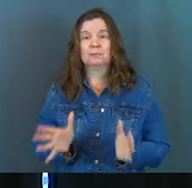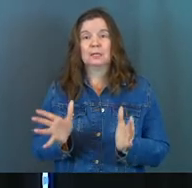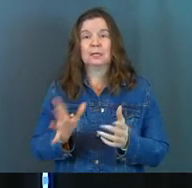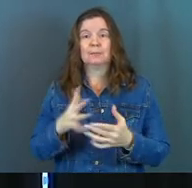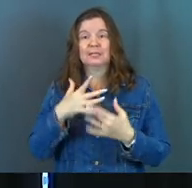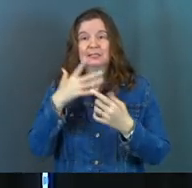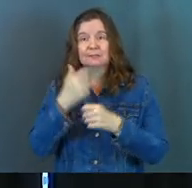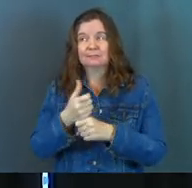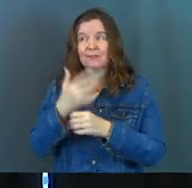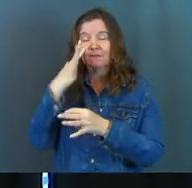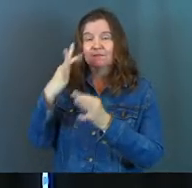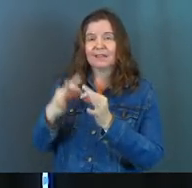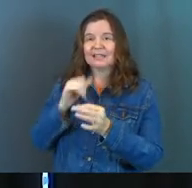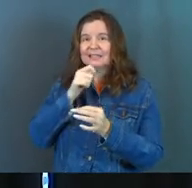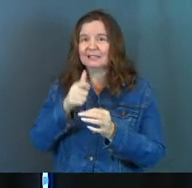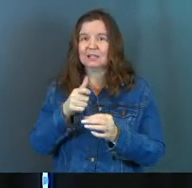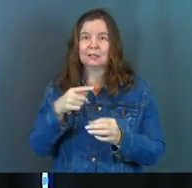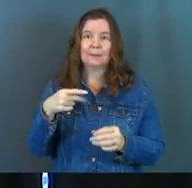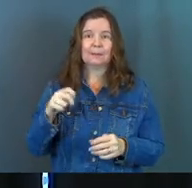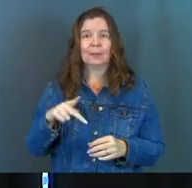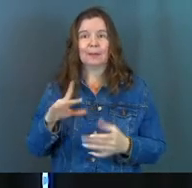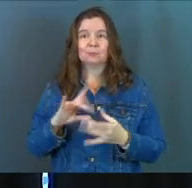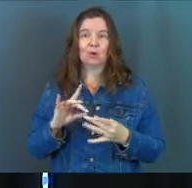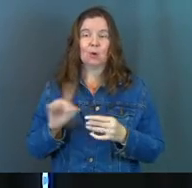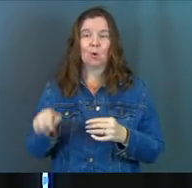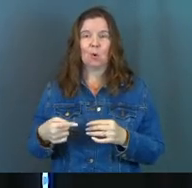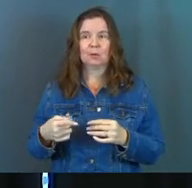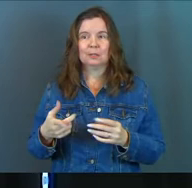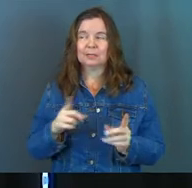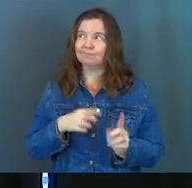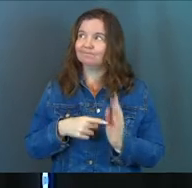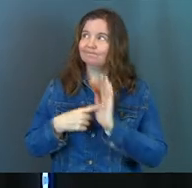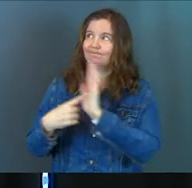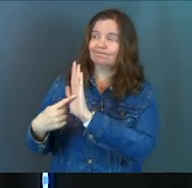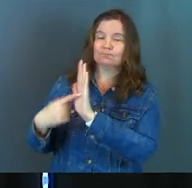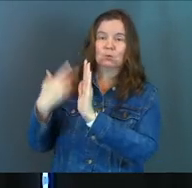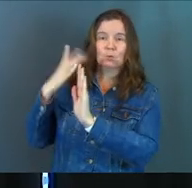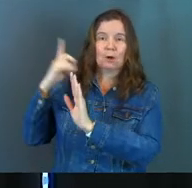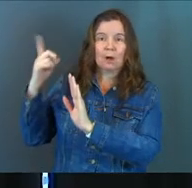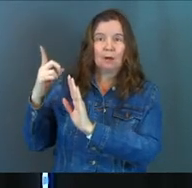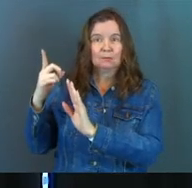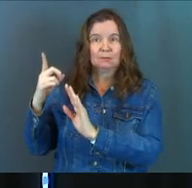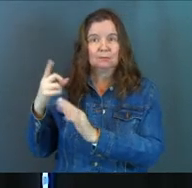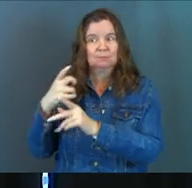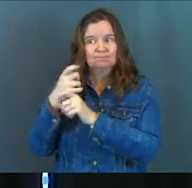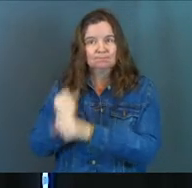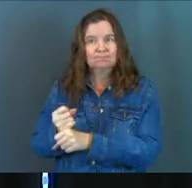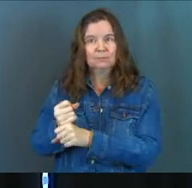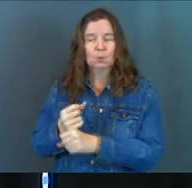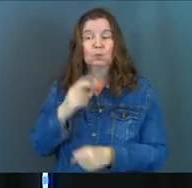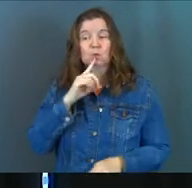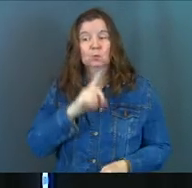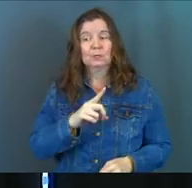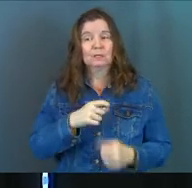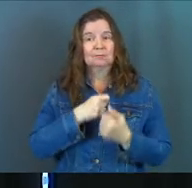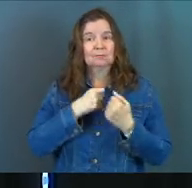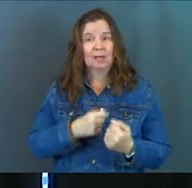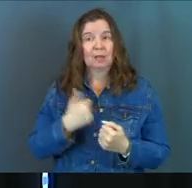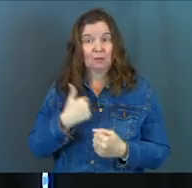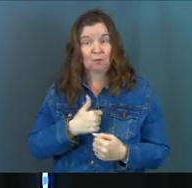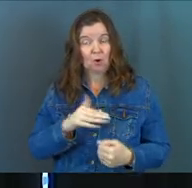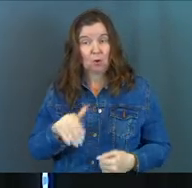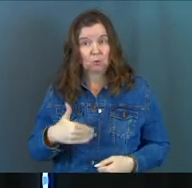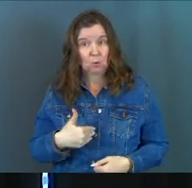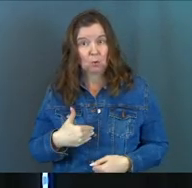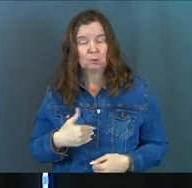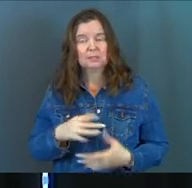his faith. He didn't just pep talk him. He pointed him toward faith in God, which is the real anchor for our souls.